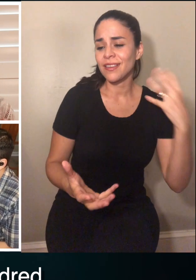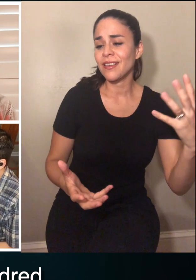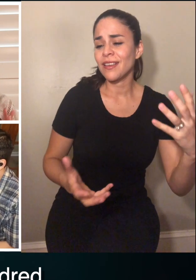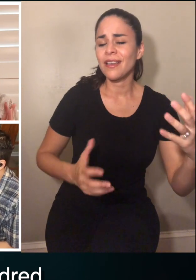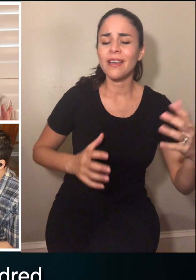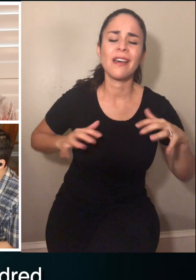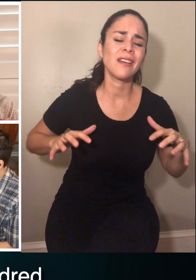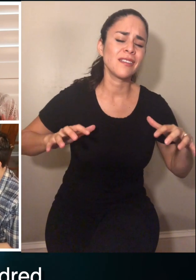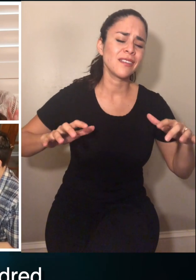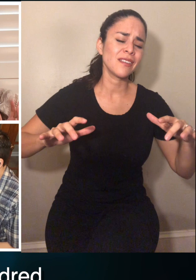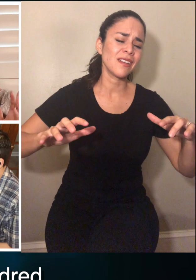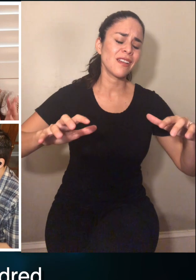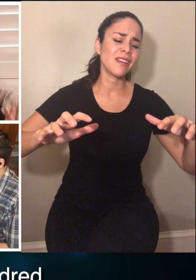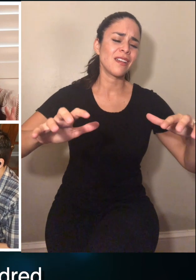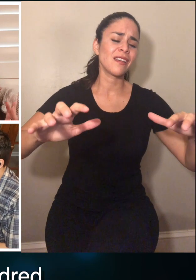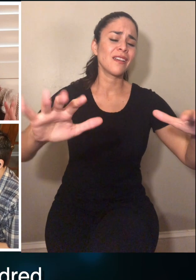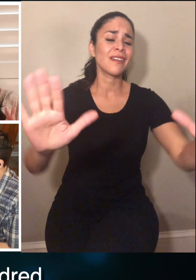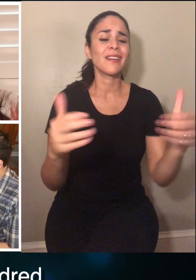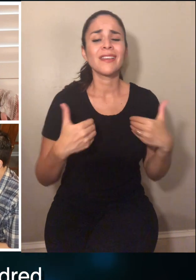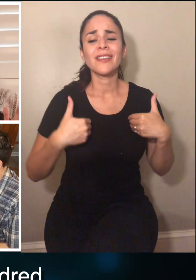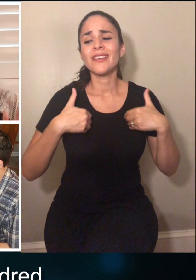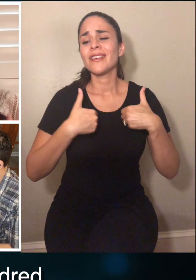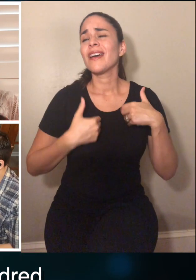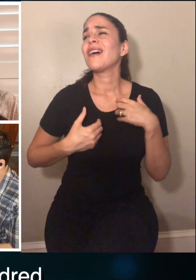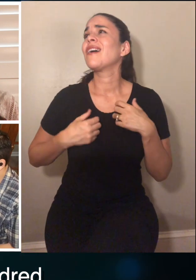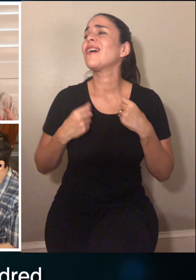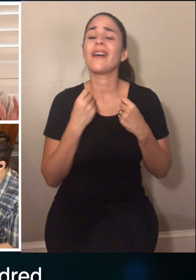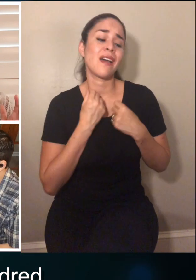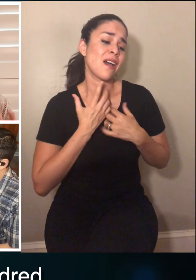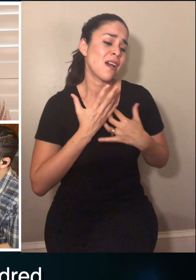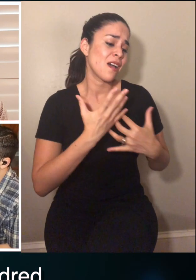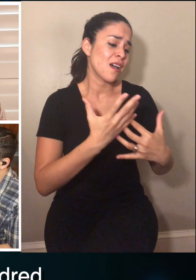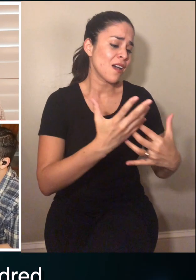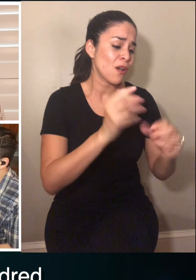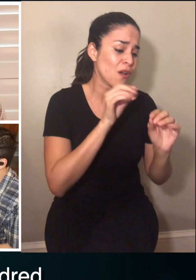a hundred billion creatures catch your breath,